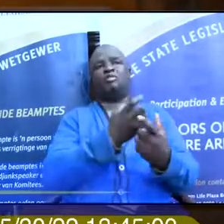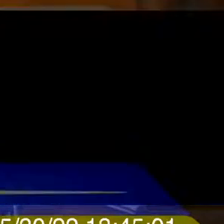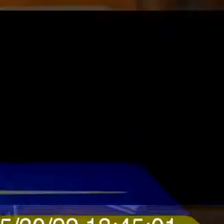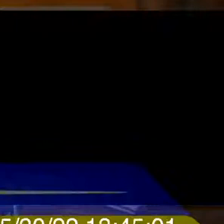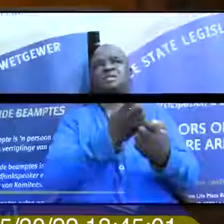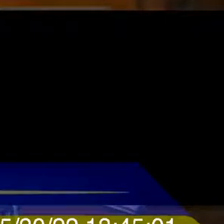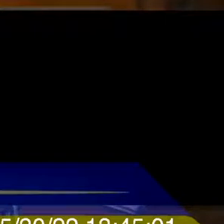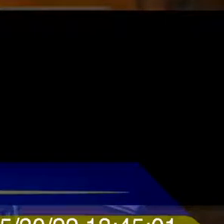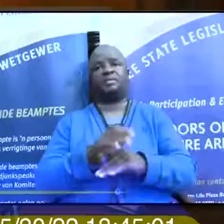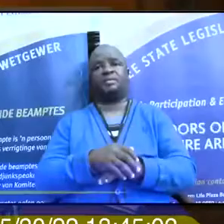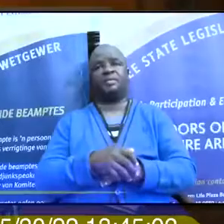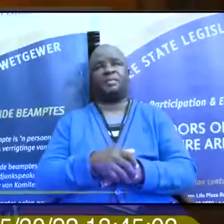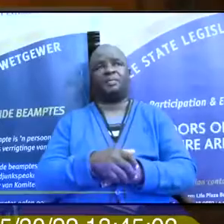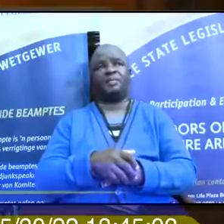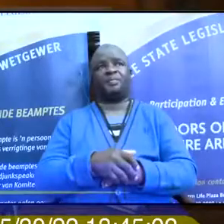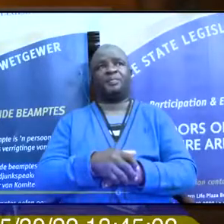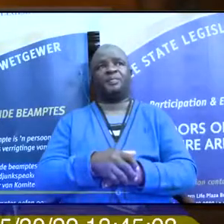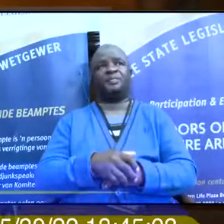towns